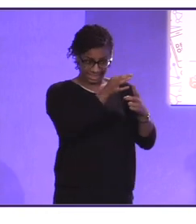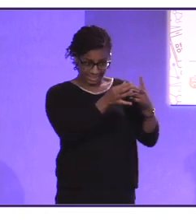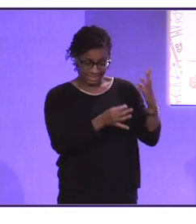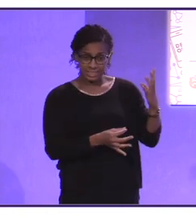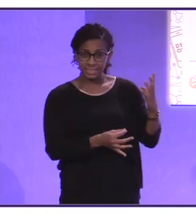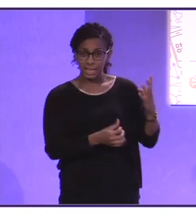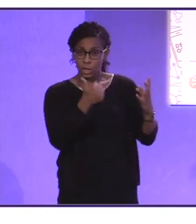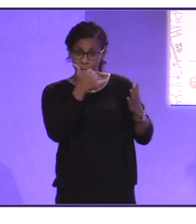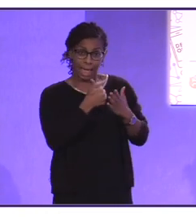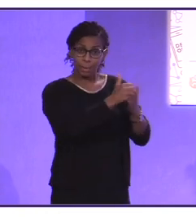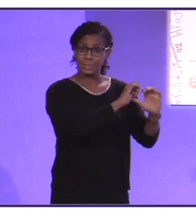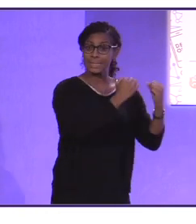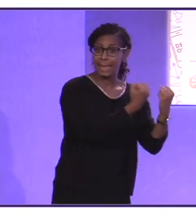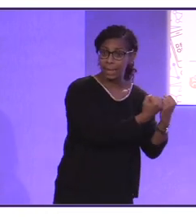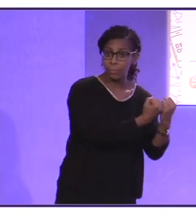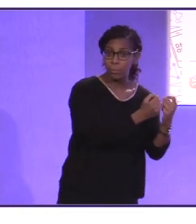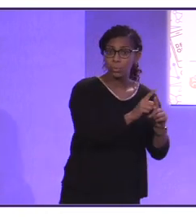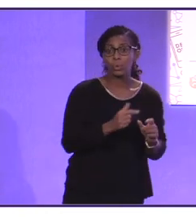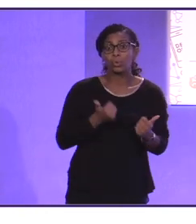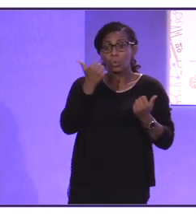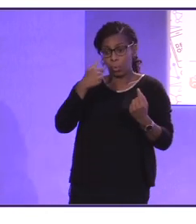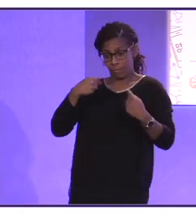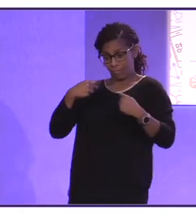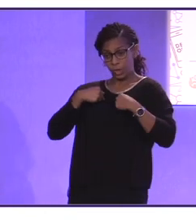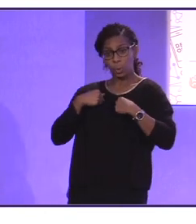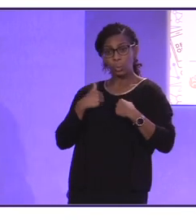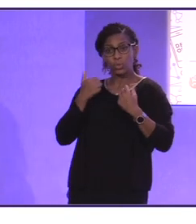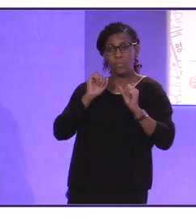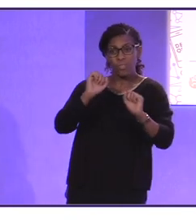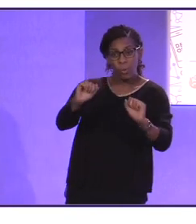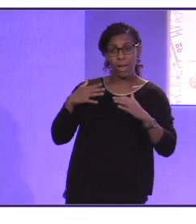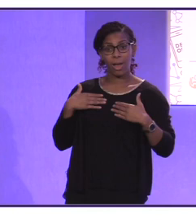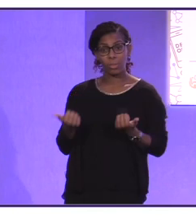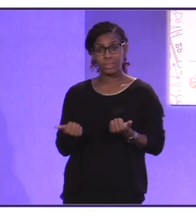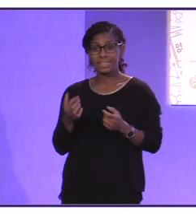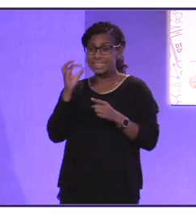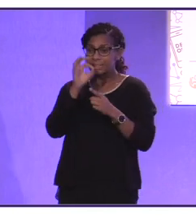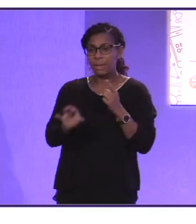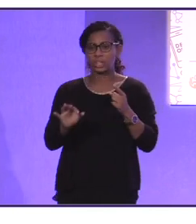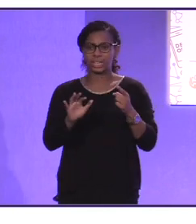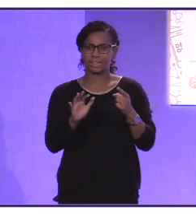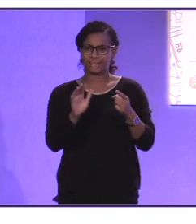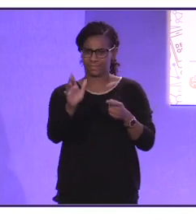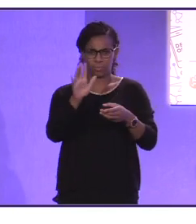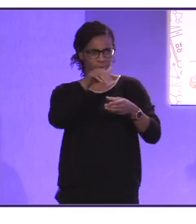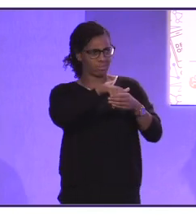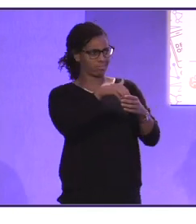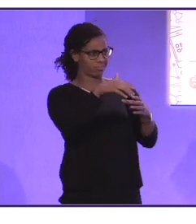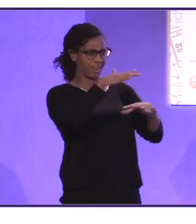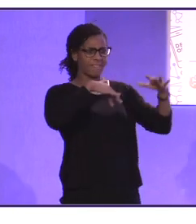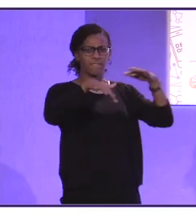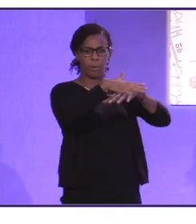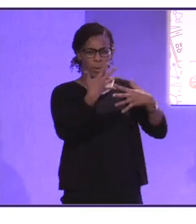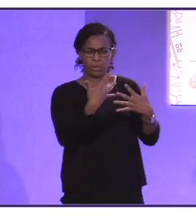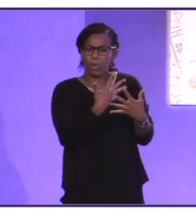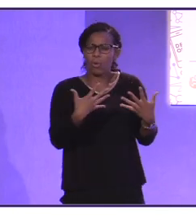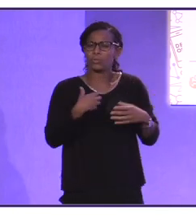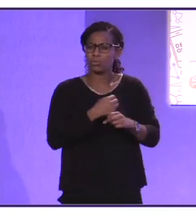only good for the team, but it's clinically good for your health, especially in stressful environments. But we're not